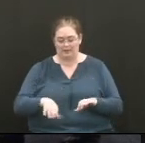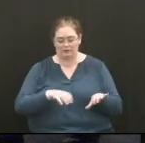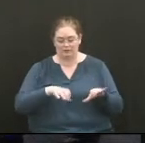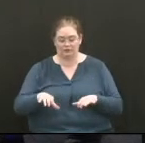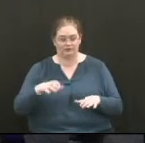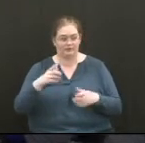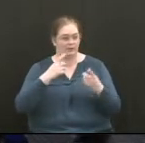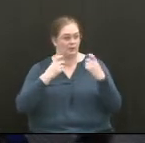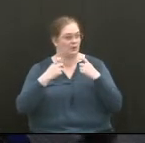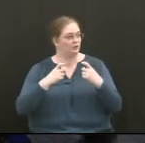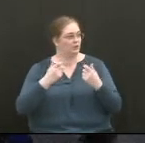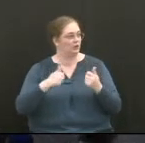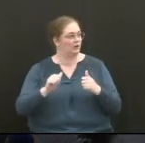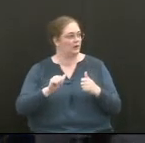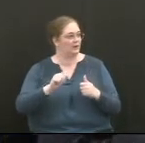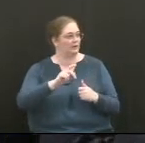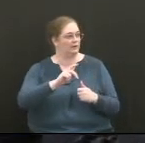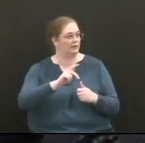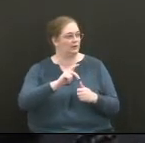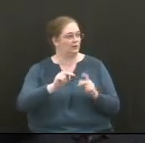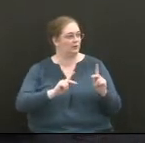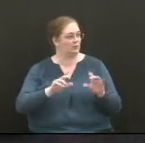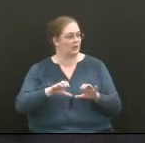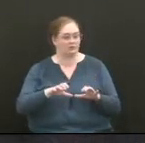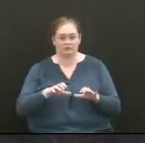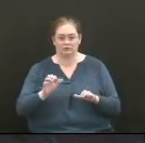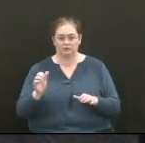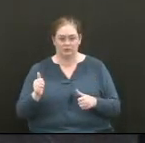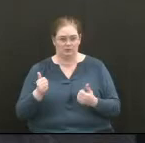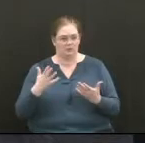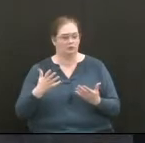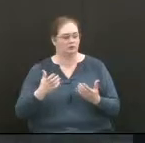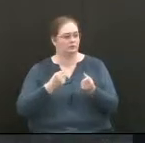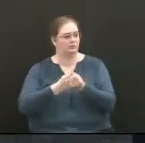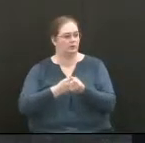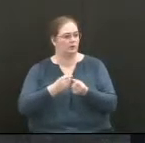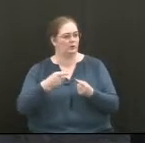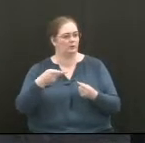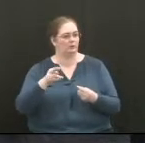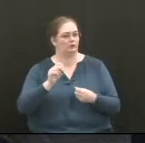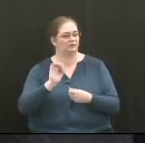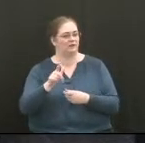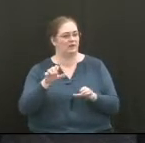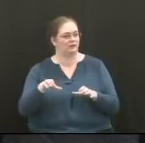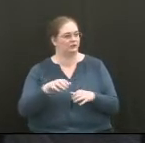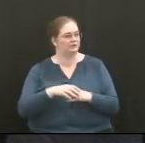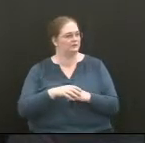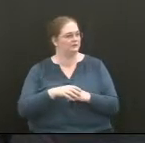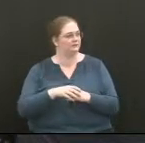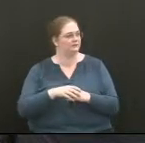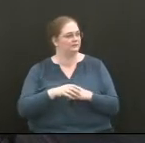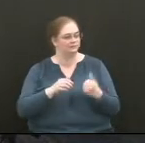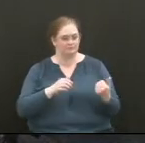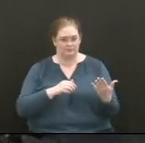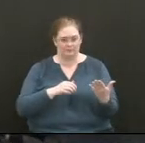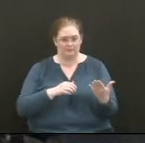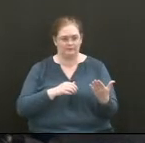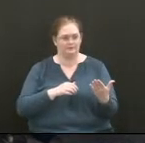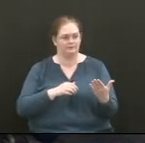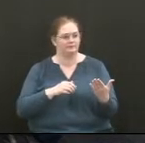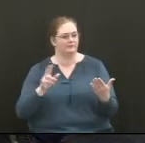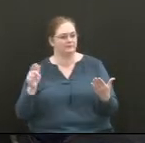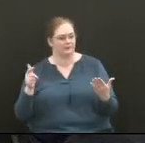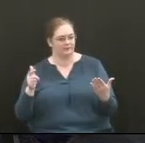any questions on the personnel actions? No. Is there a motion to support the personnel actions of so September moved. 16th?